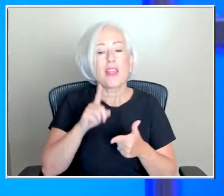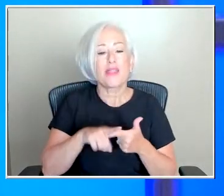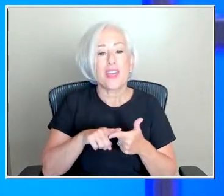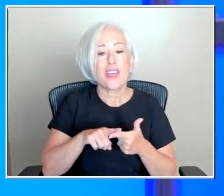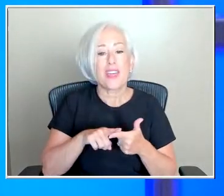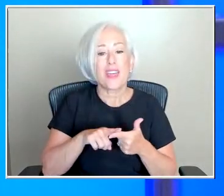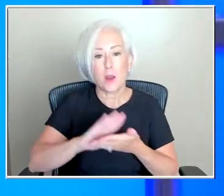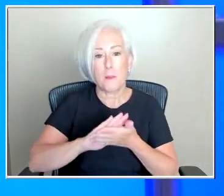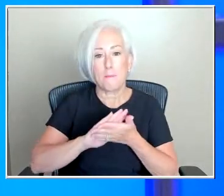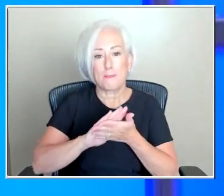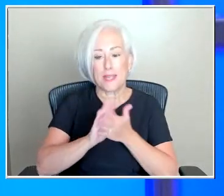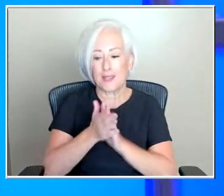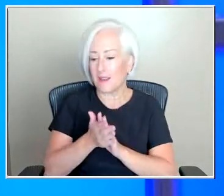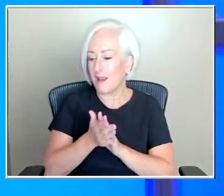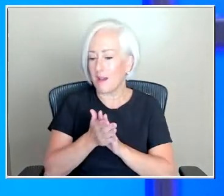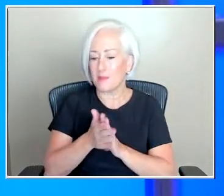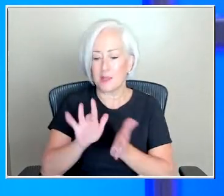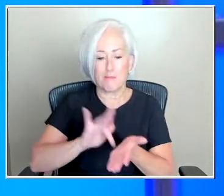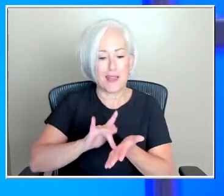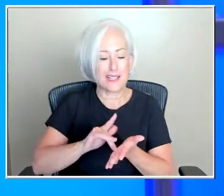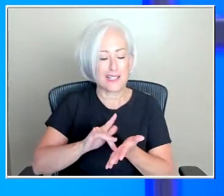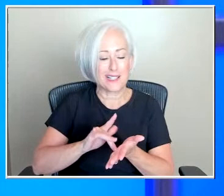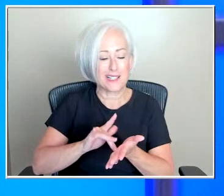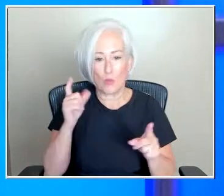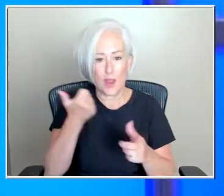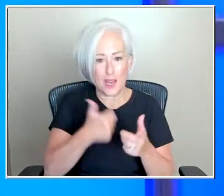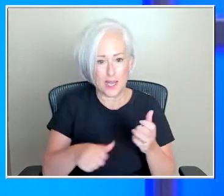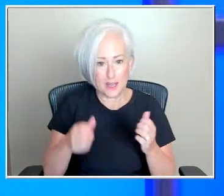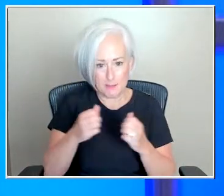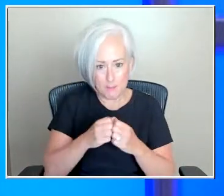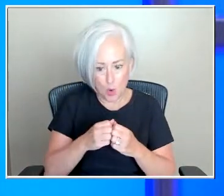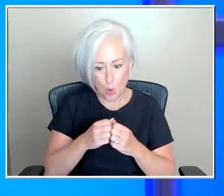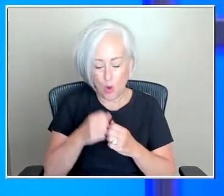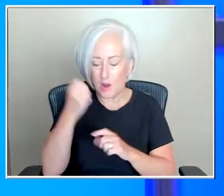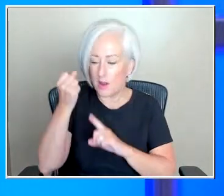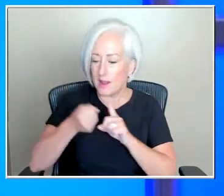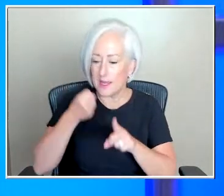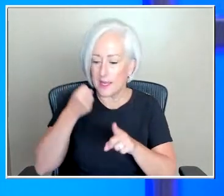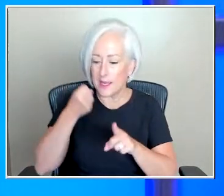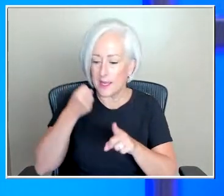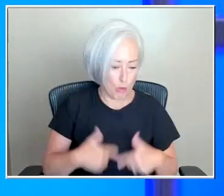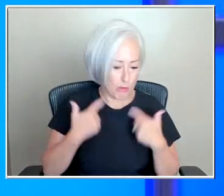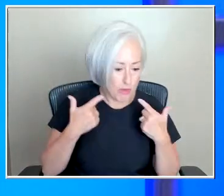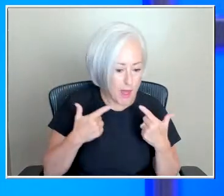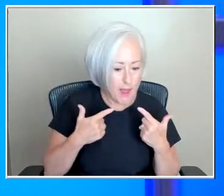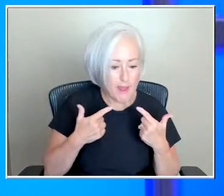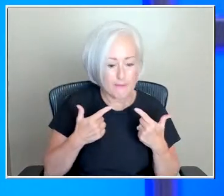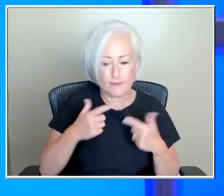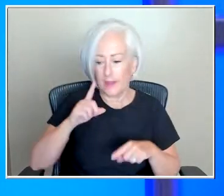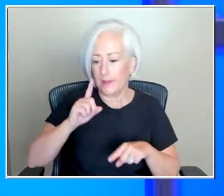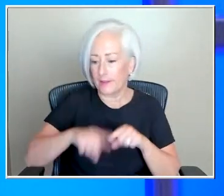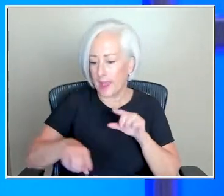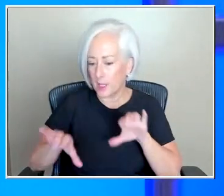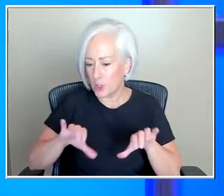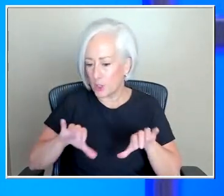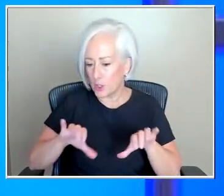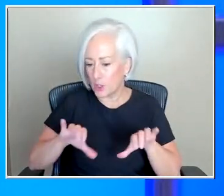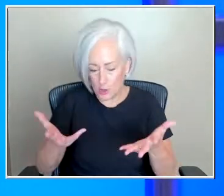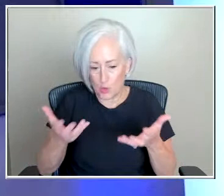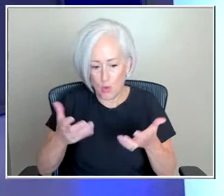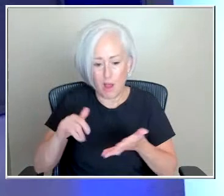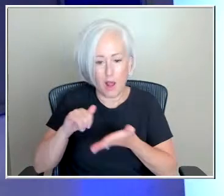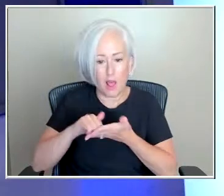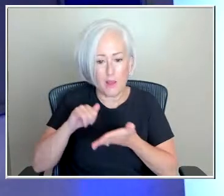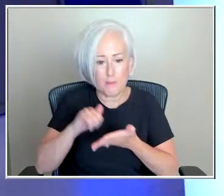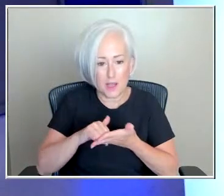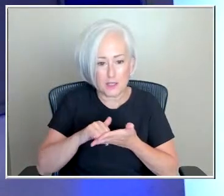refractory, that's the point where, it's impacting your quality of life. You're trying the medications, it's not working. That's when it's appropriate to consider a surgical intervention. So